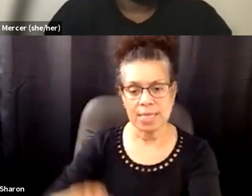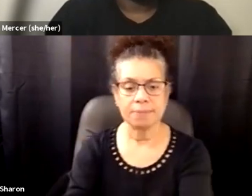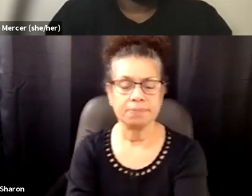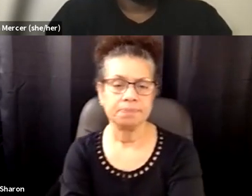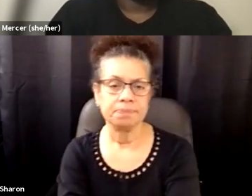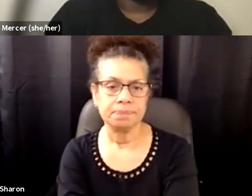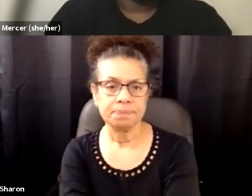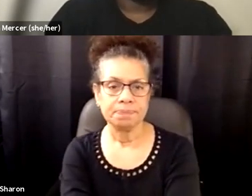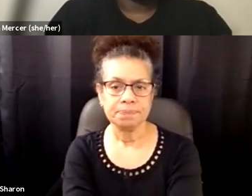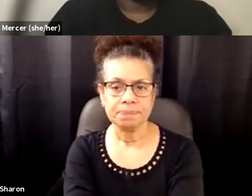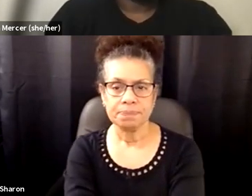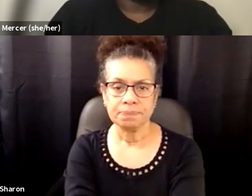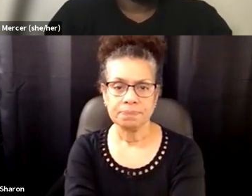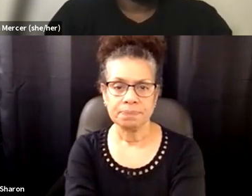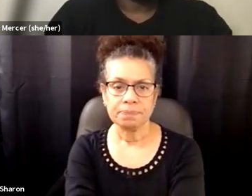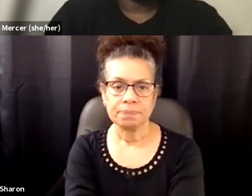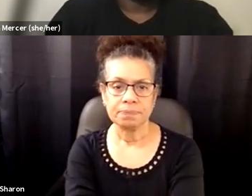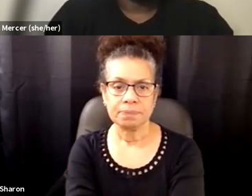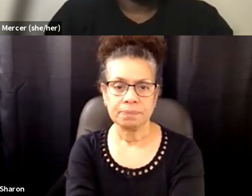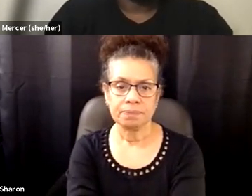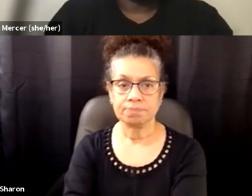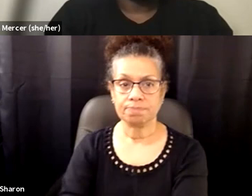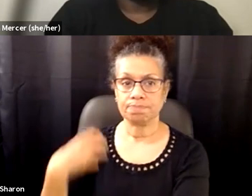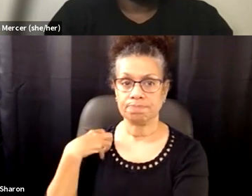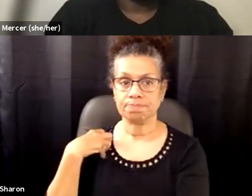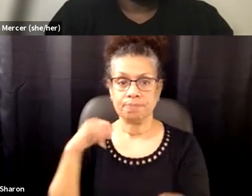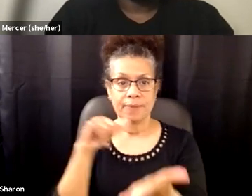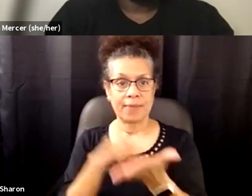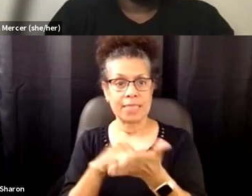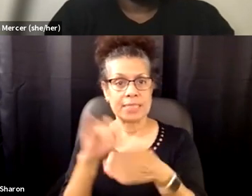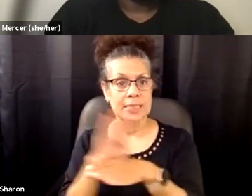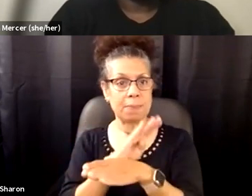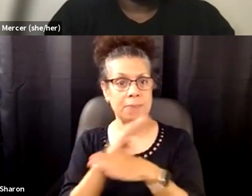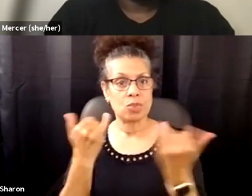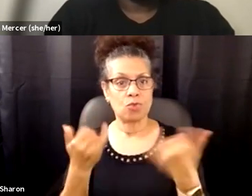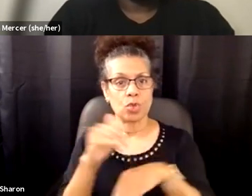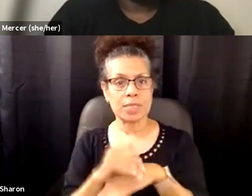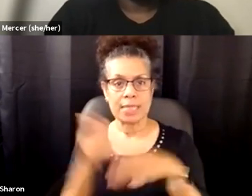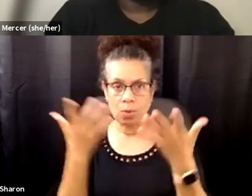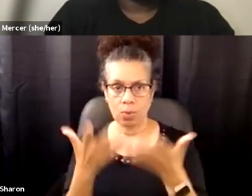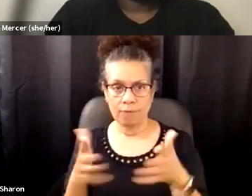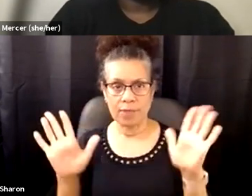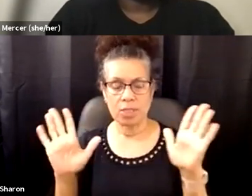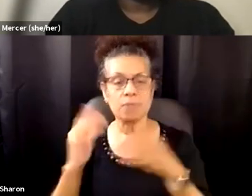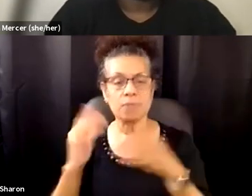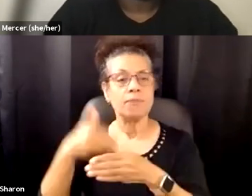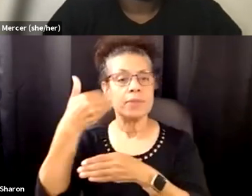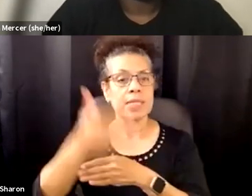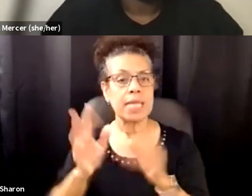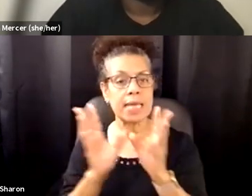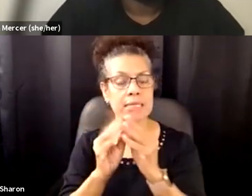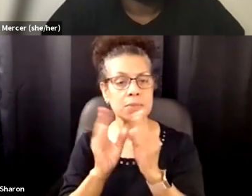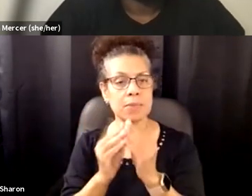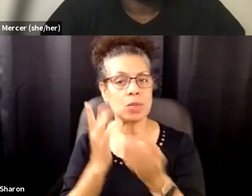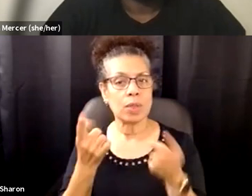great that concludes our business for this evening the next school committee meeting will take